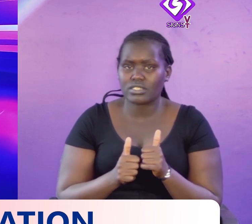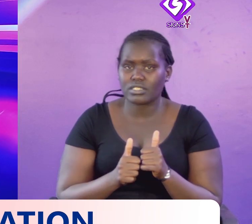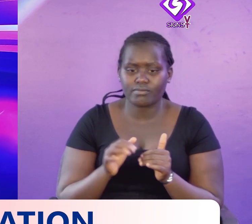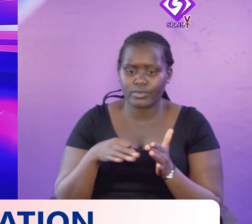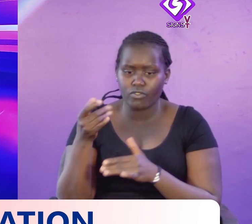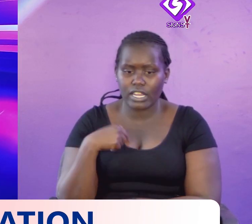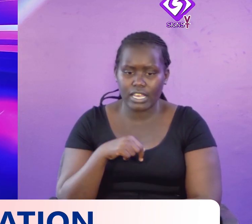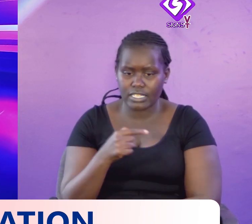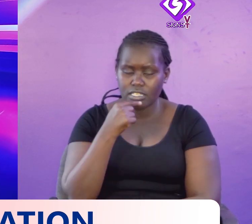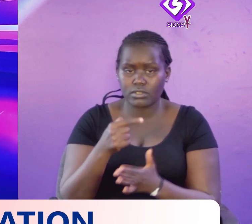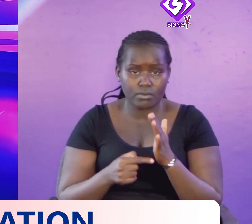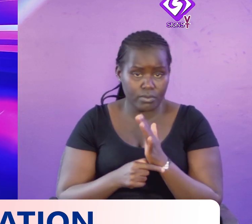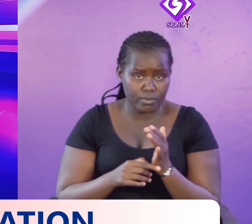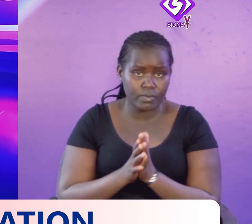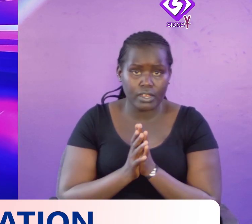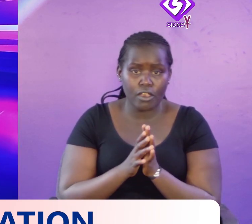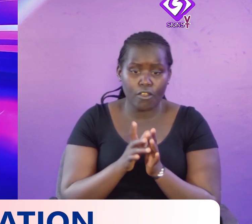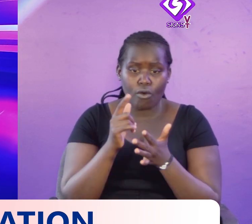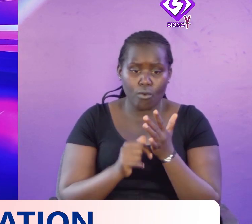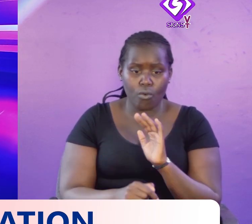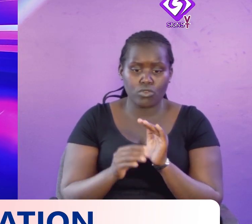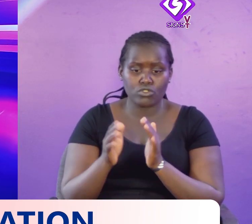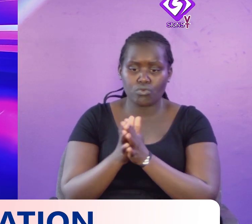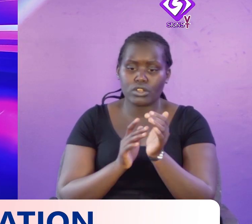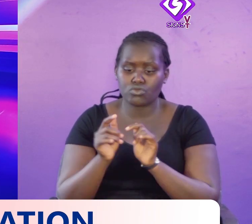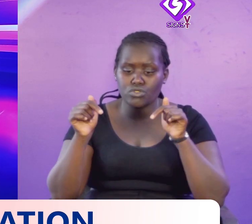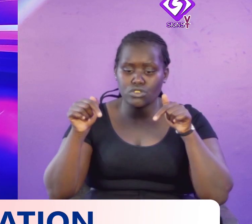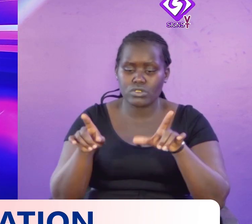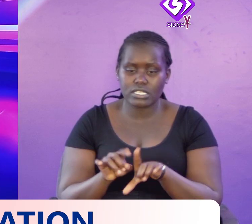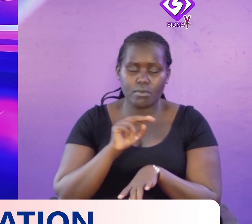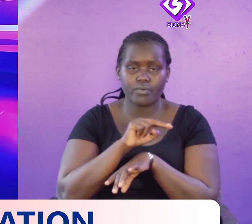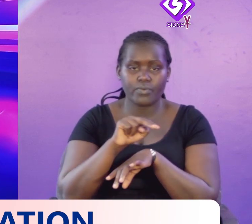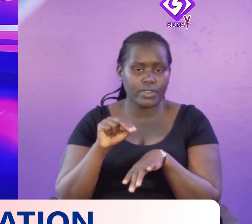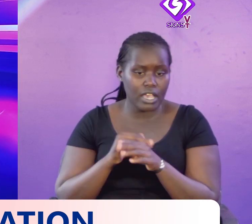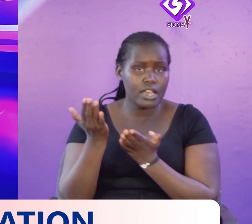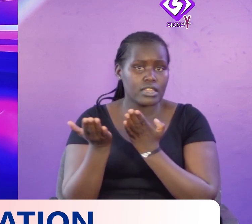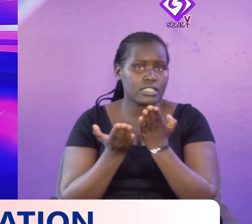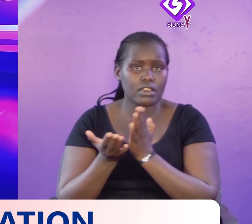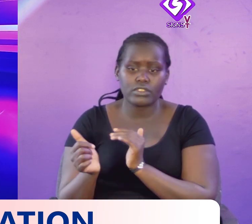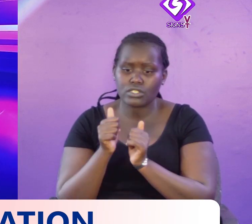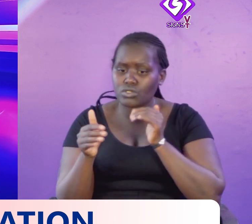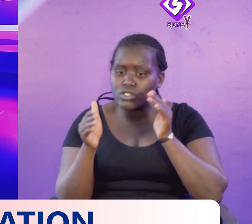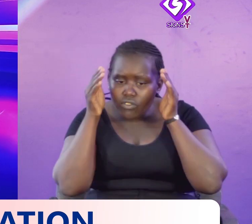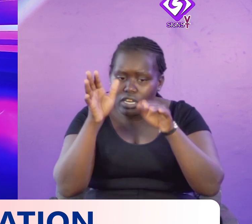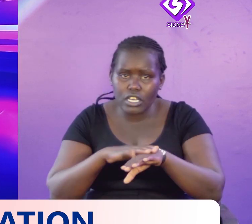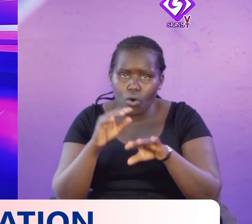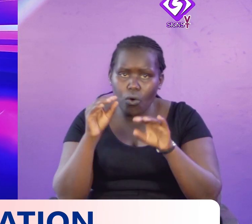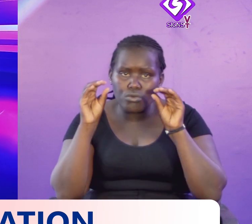saying that what we destroy today as a nation, Right. these services that we are not concentrating on